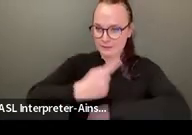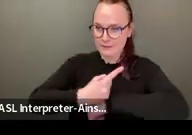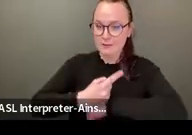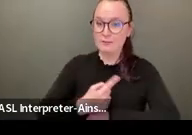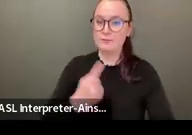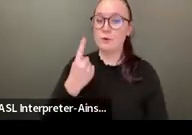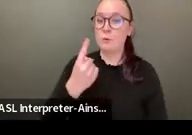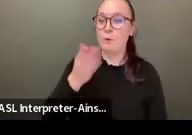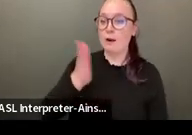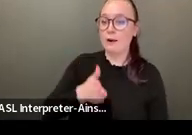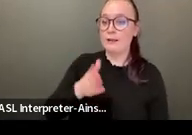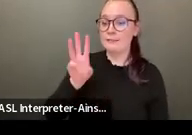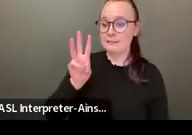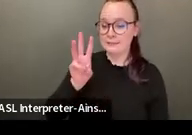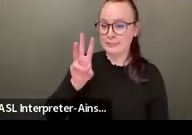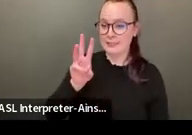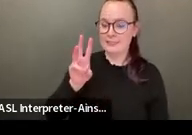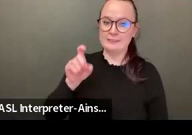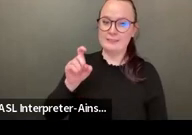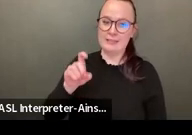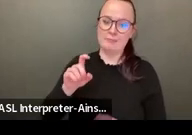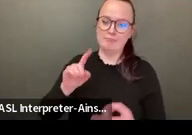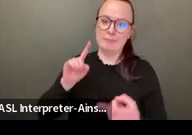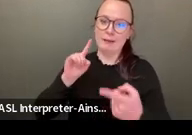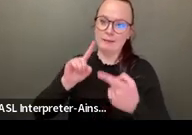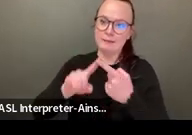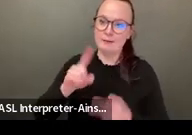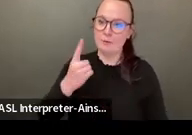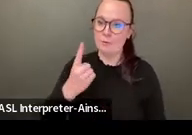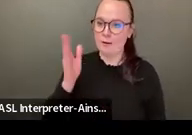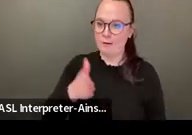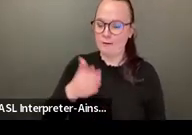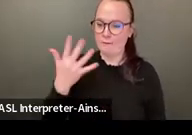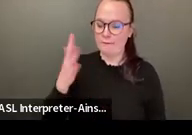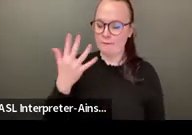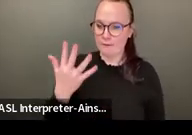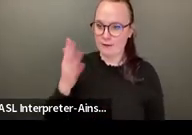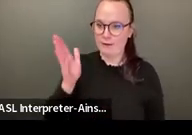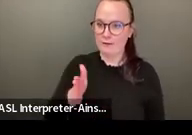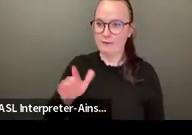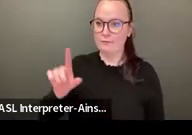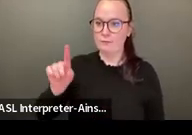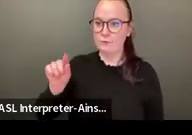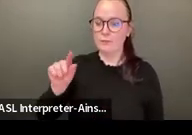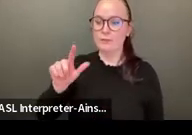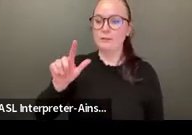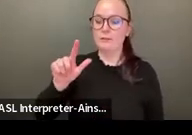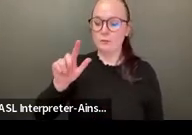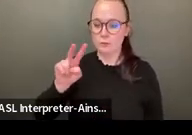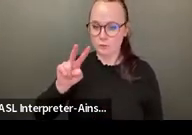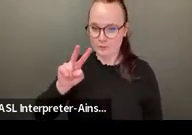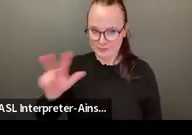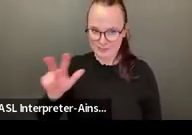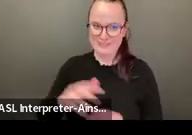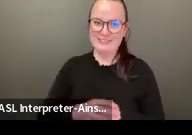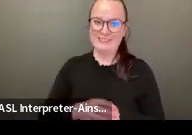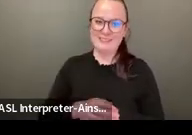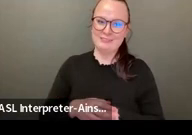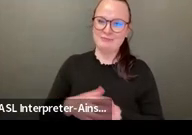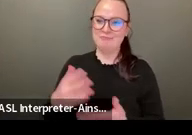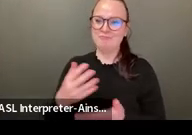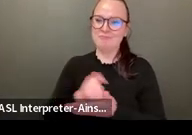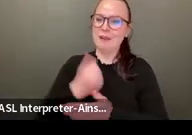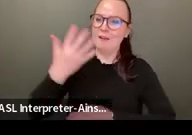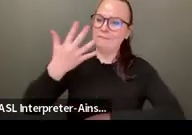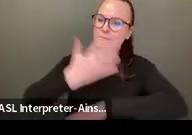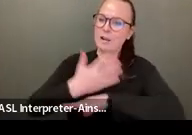it can only go till 1/5/23. So give yourself 3-ish days for mail so that the parents